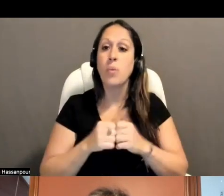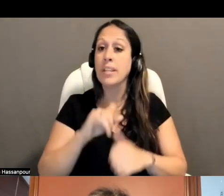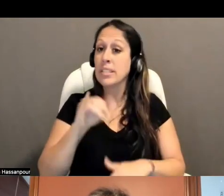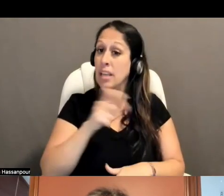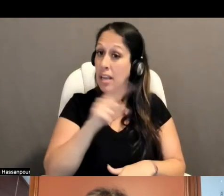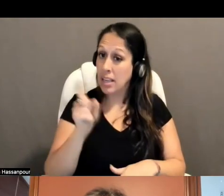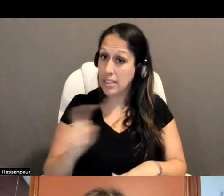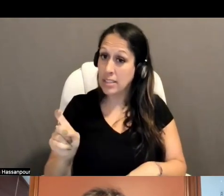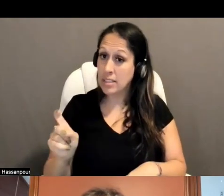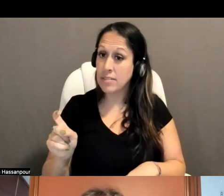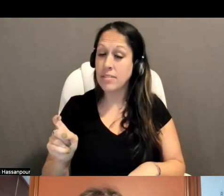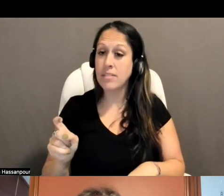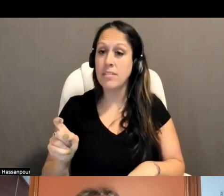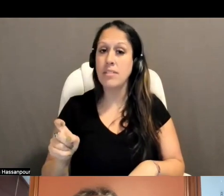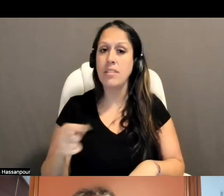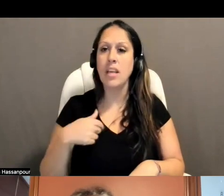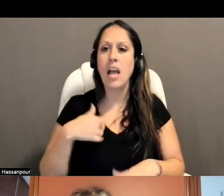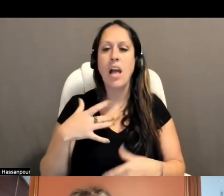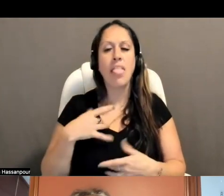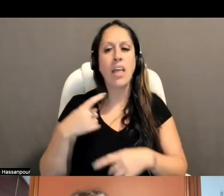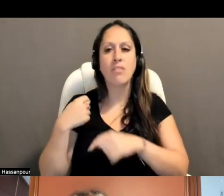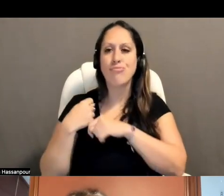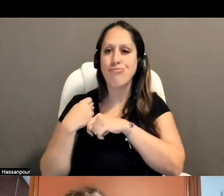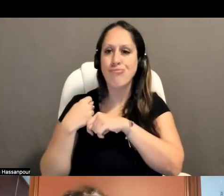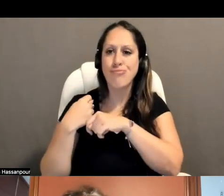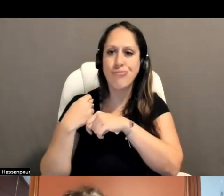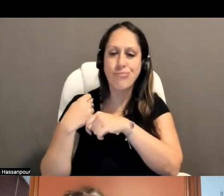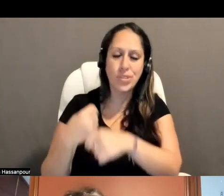jazz, I like traditional jazz.